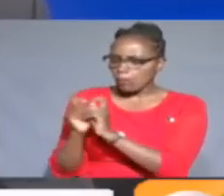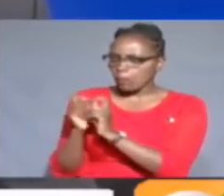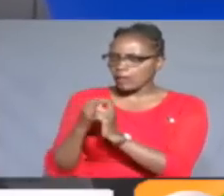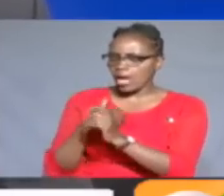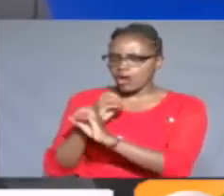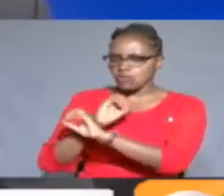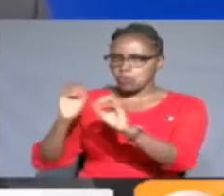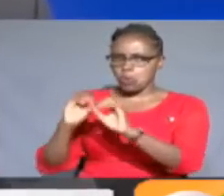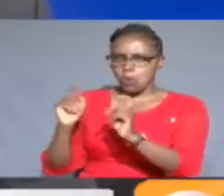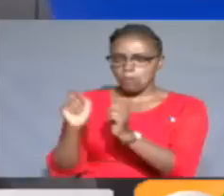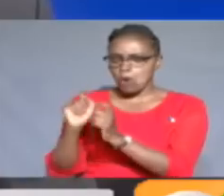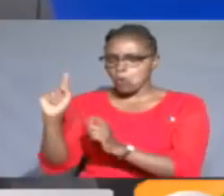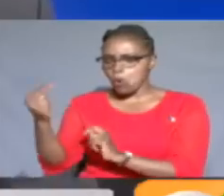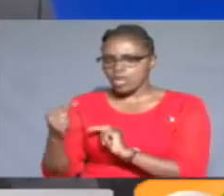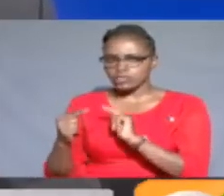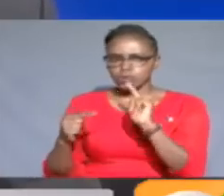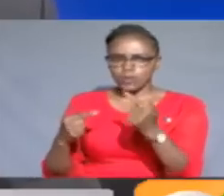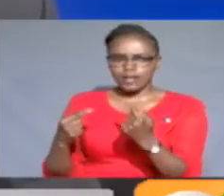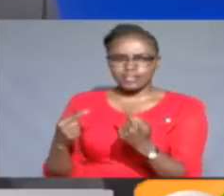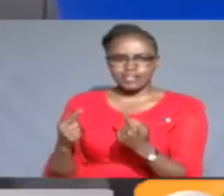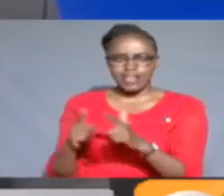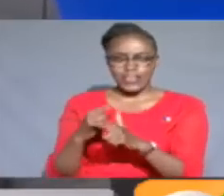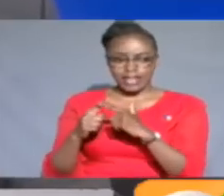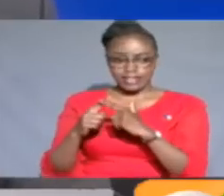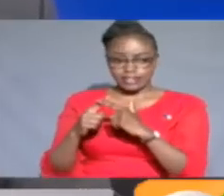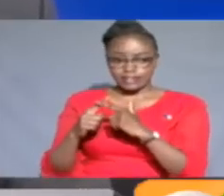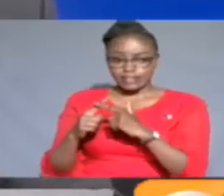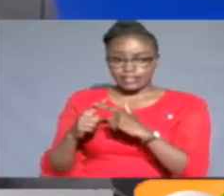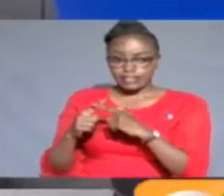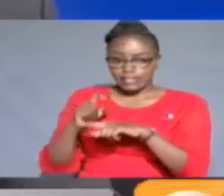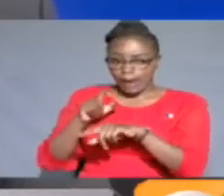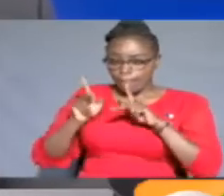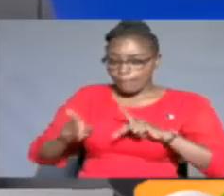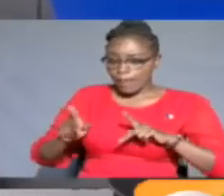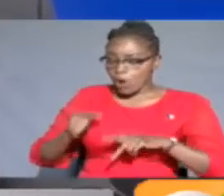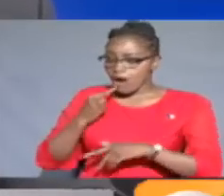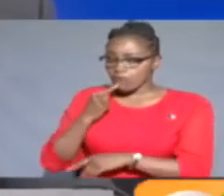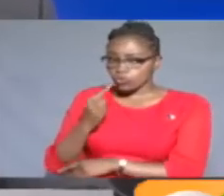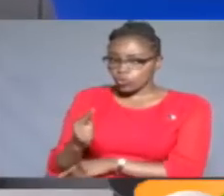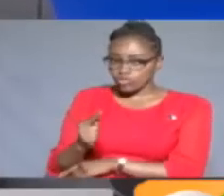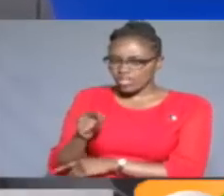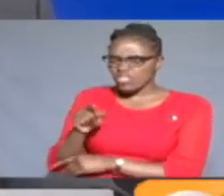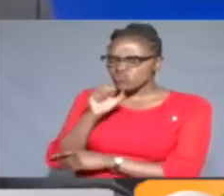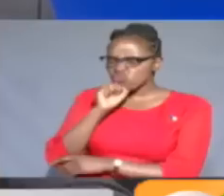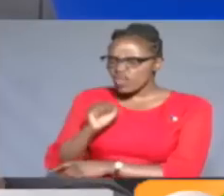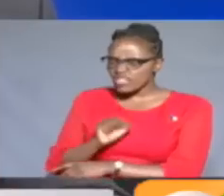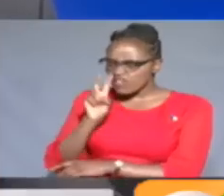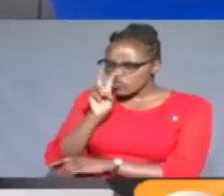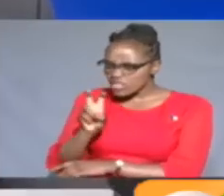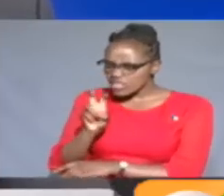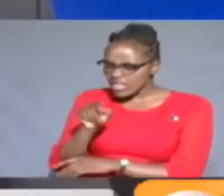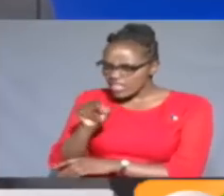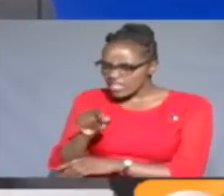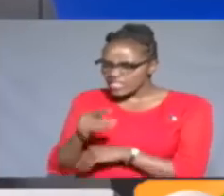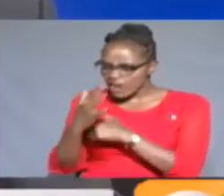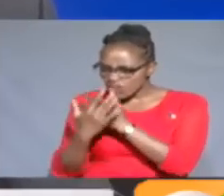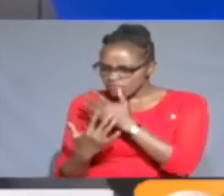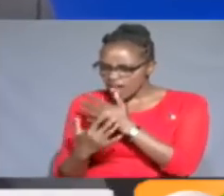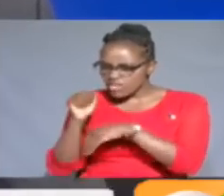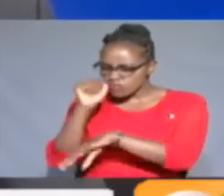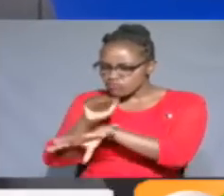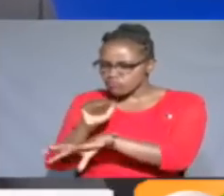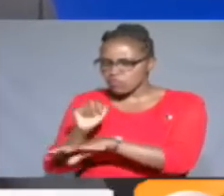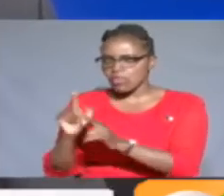You feel it once in a while. Now, if we people like that are told that at your age, if you see there's blood stains, it